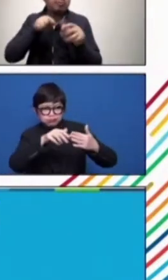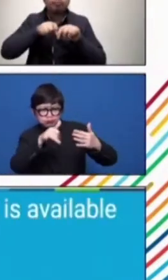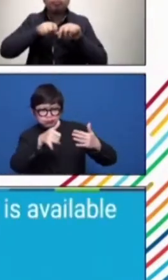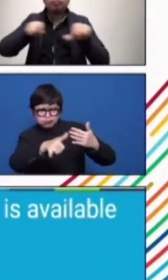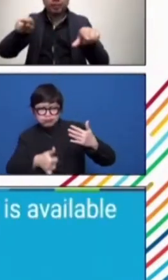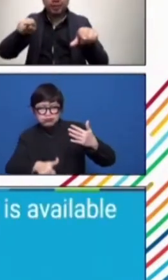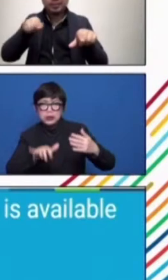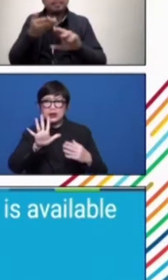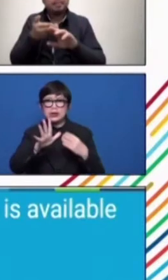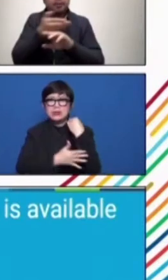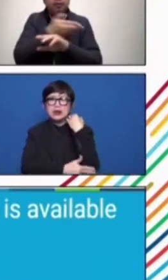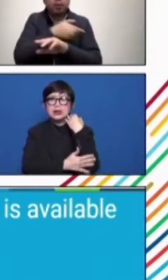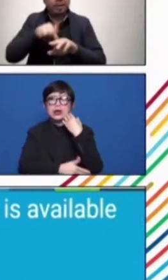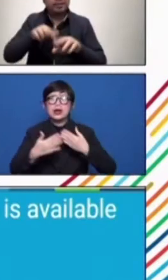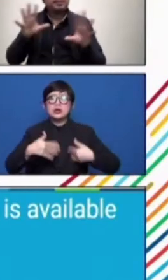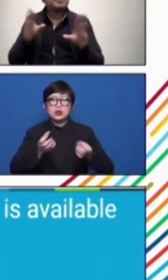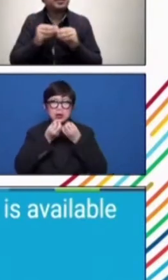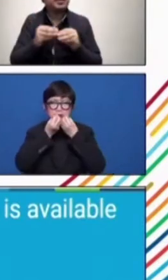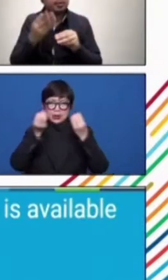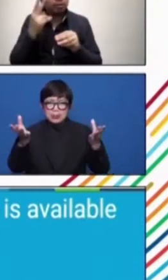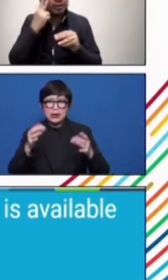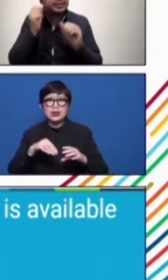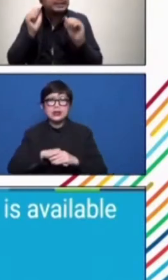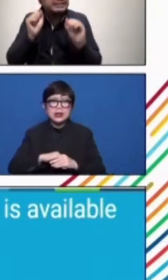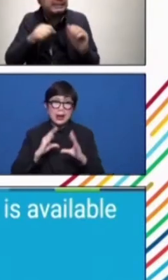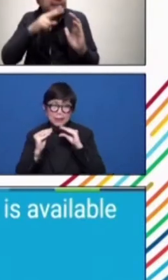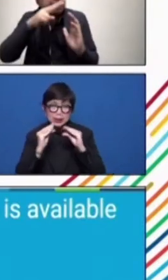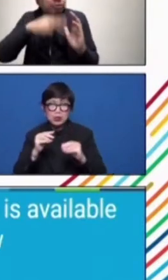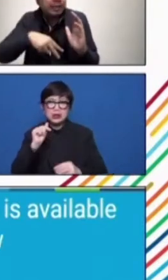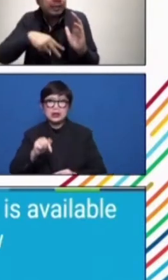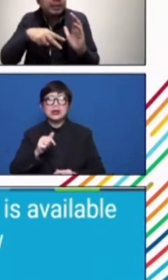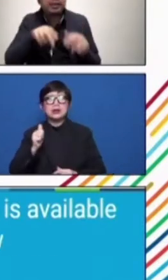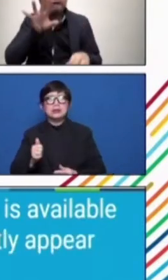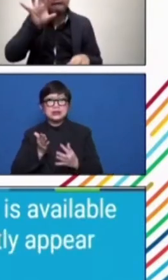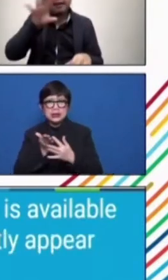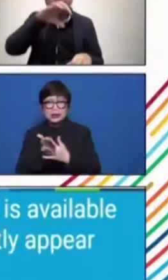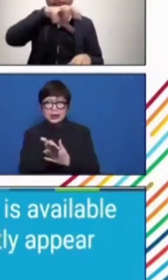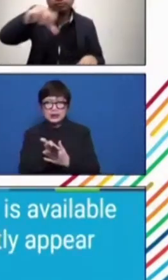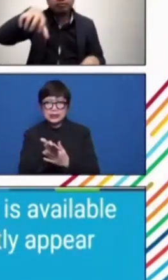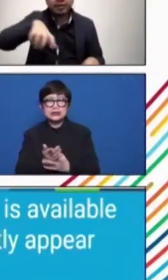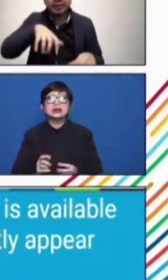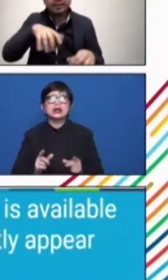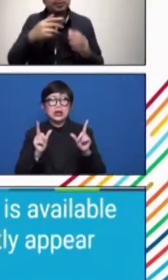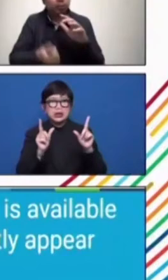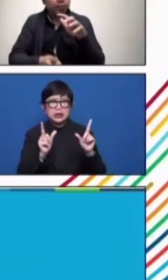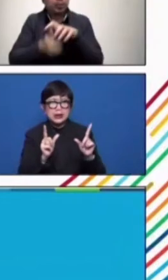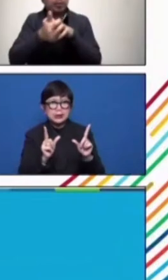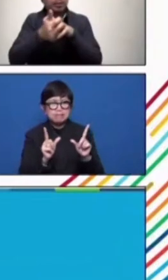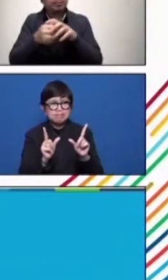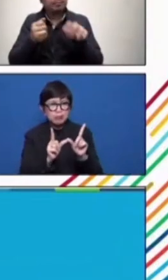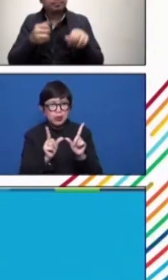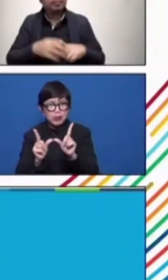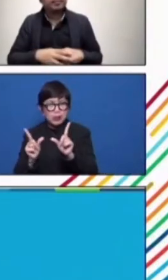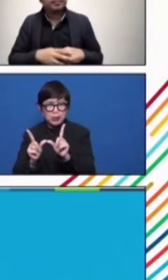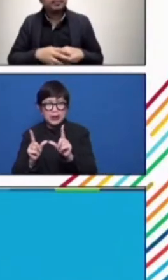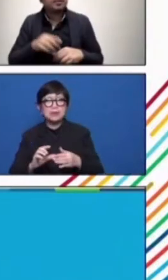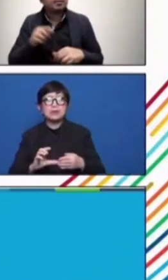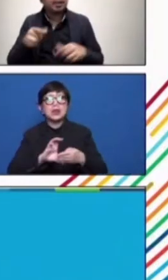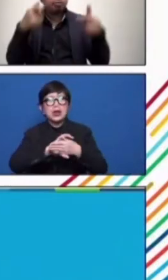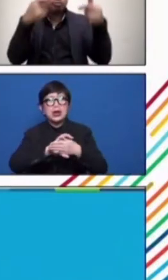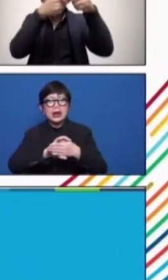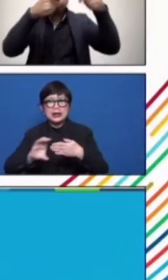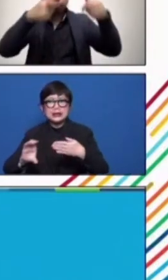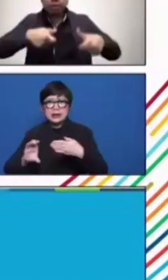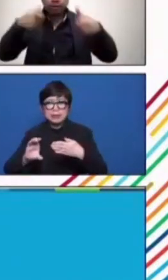website the five country case studies will shortly appear the findings of these reports and the over